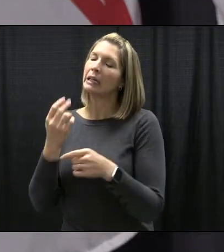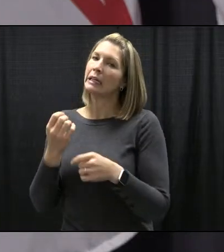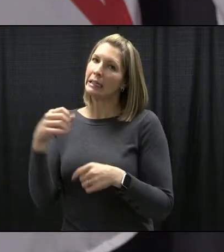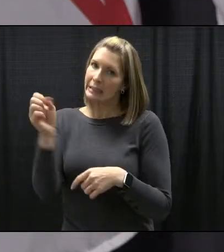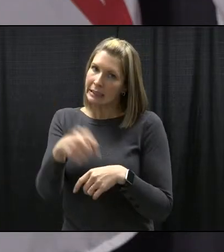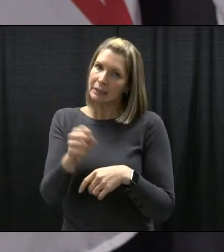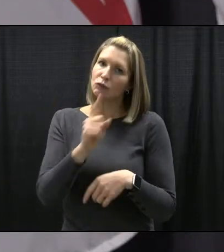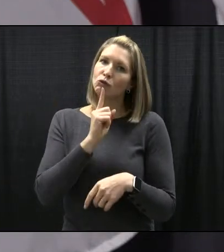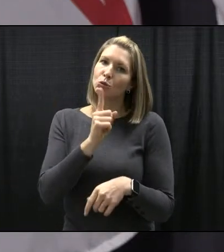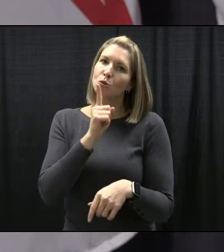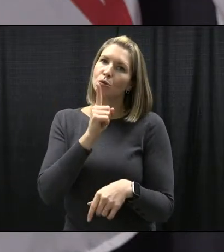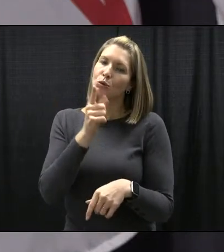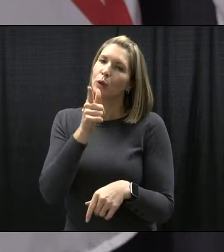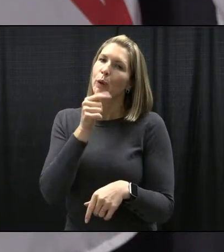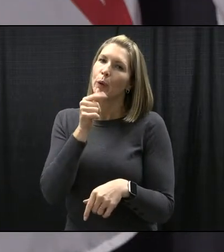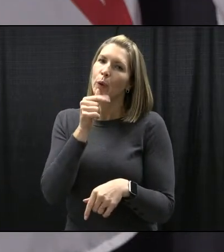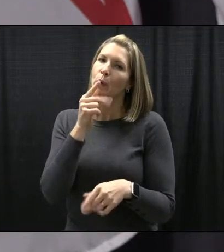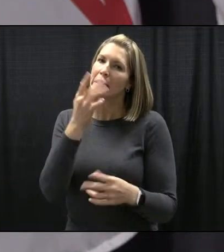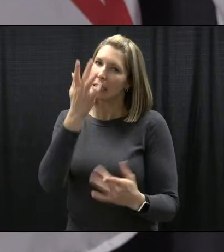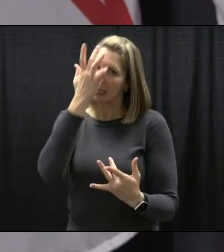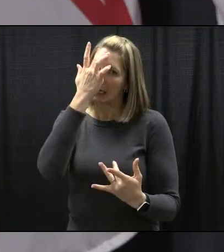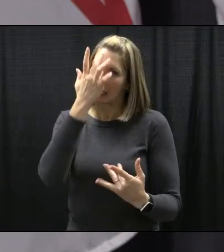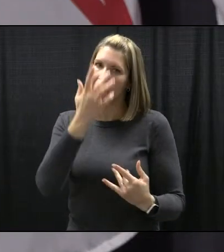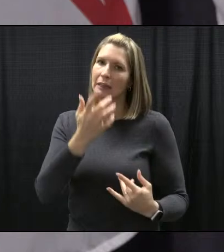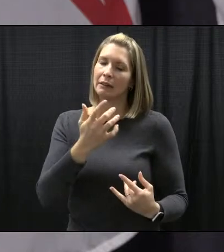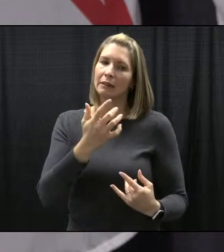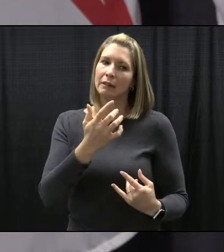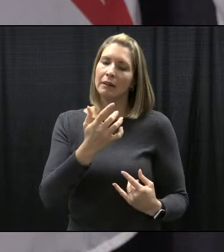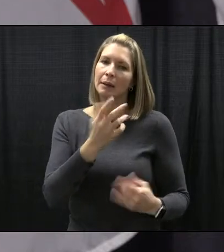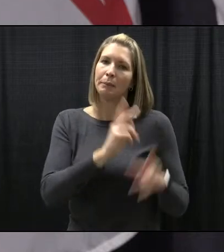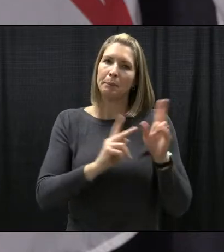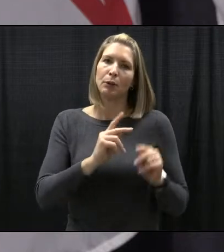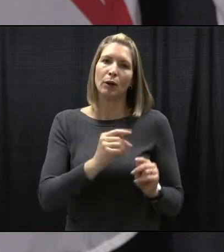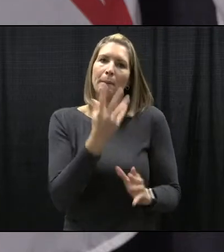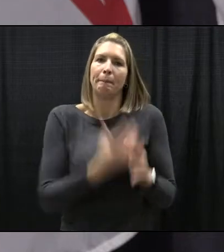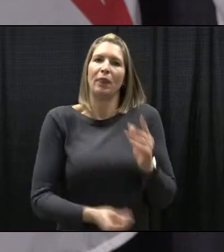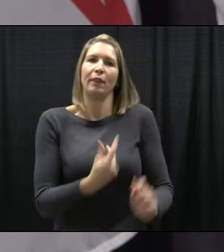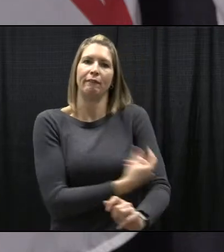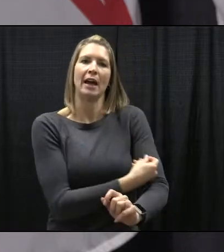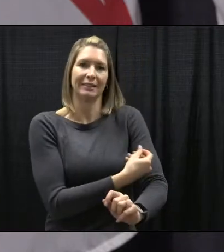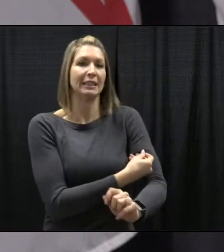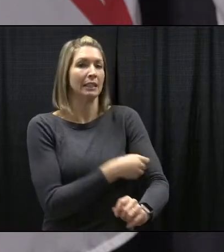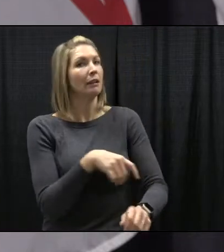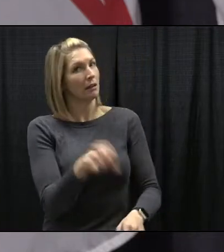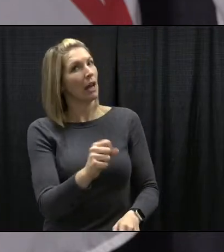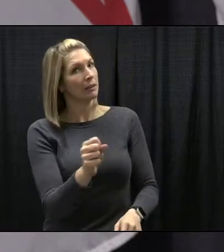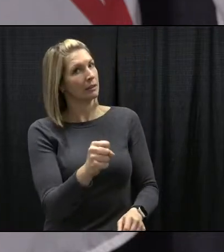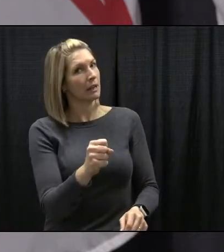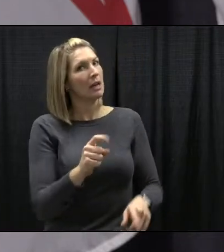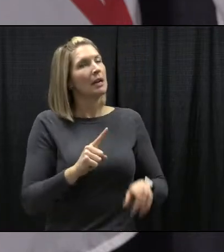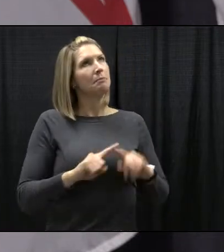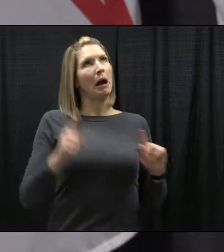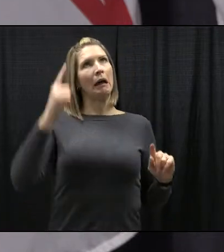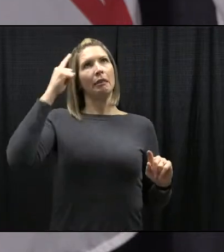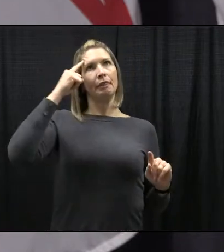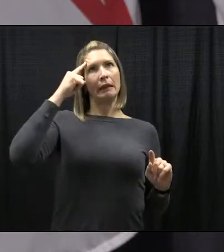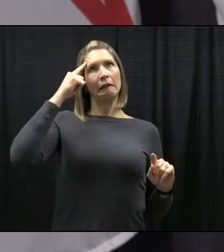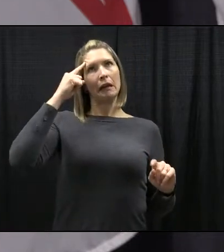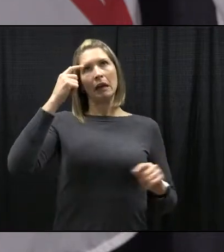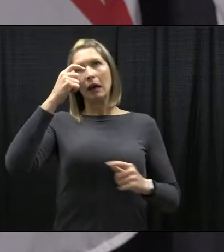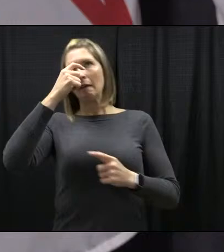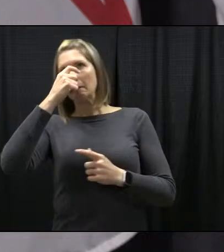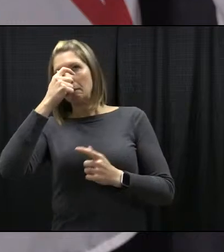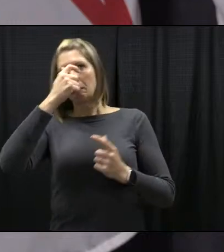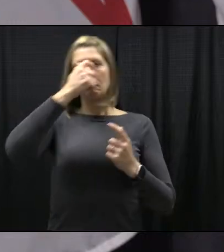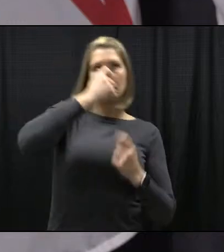are still seeing hospitalizations. So we still need to be careful that we don't think about this virus like